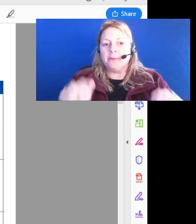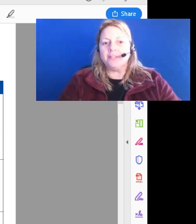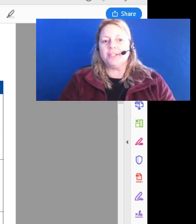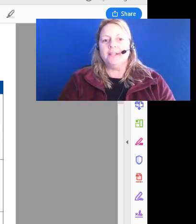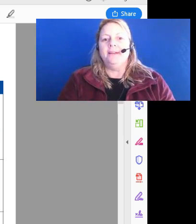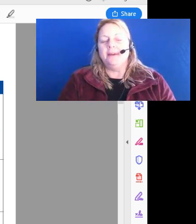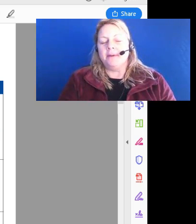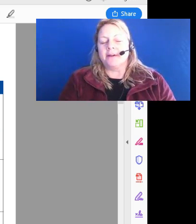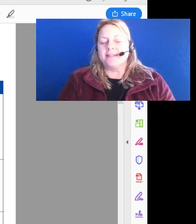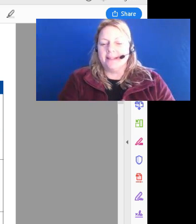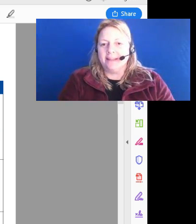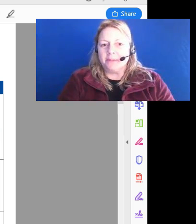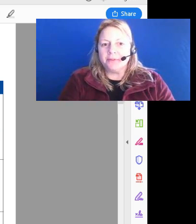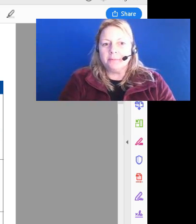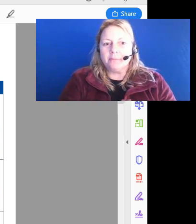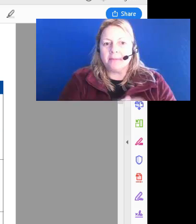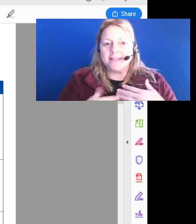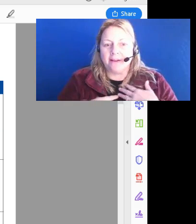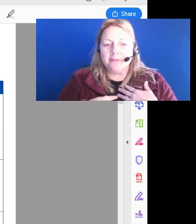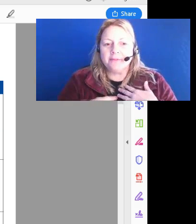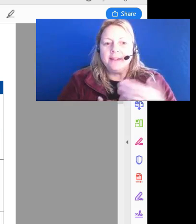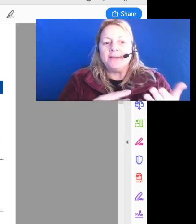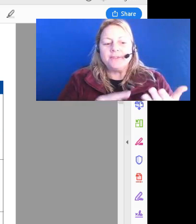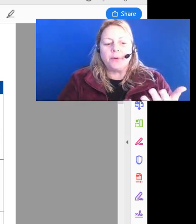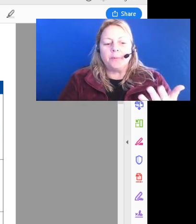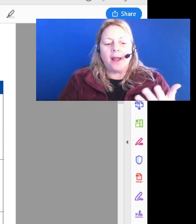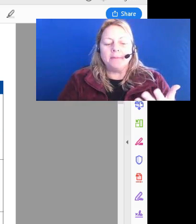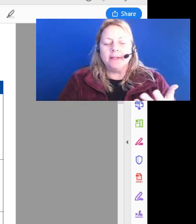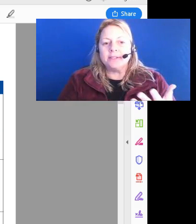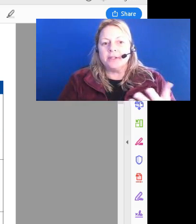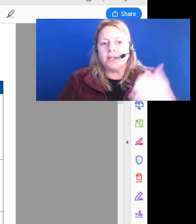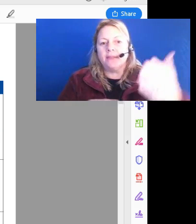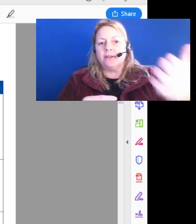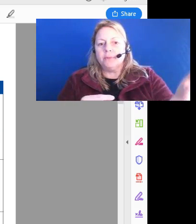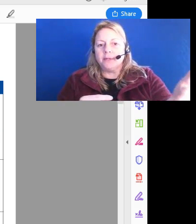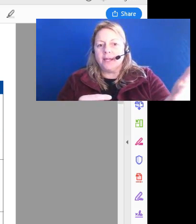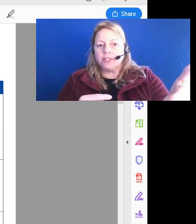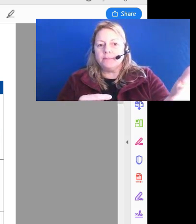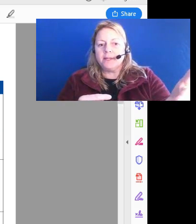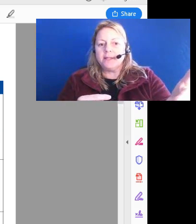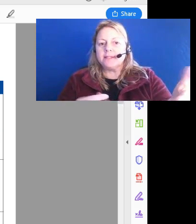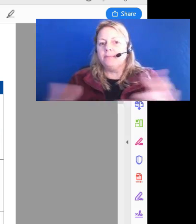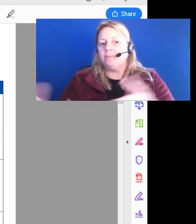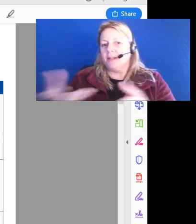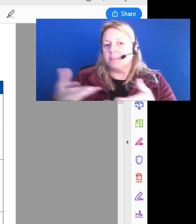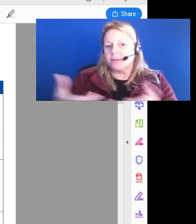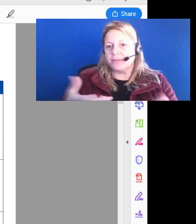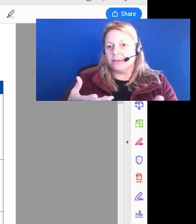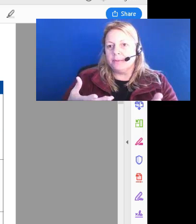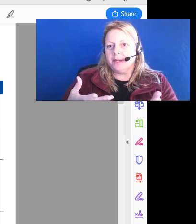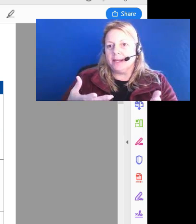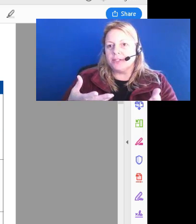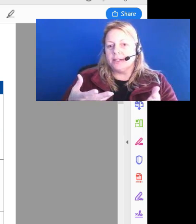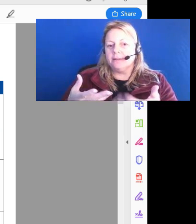world language, American Sign Language for myself. So I'm going to touch on the communication piece,